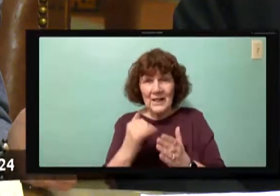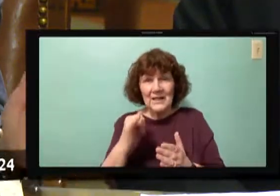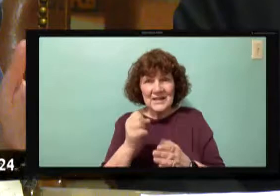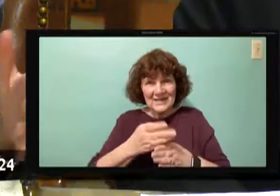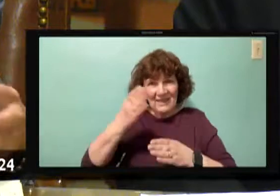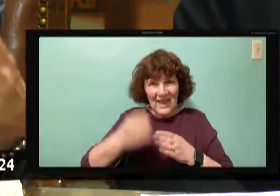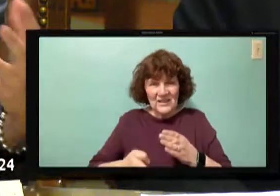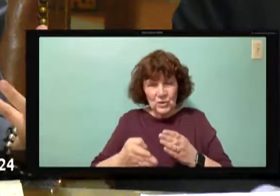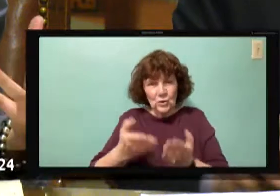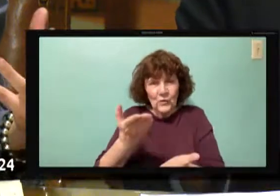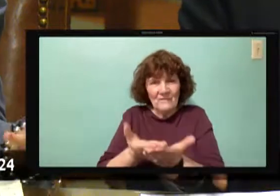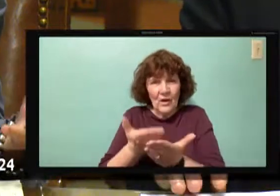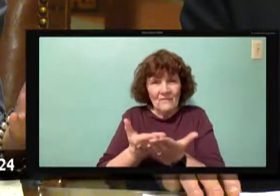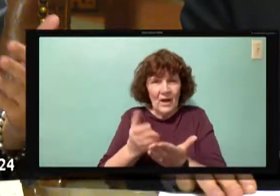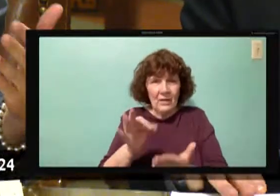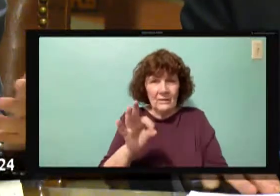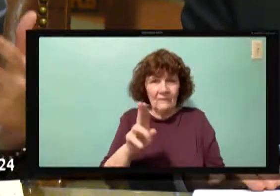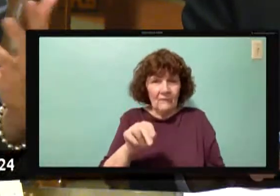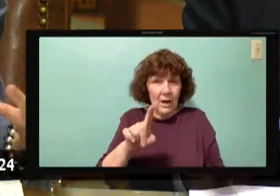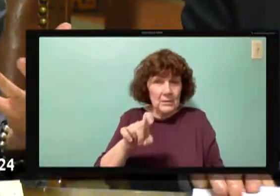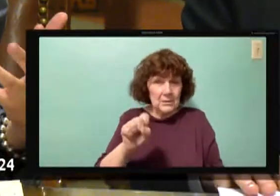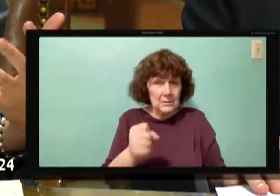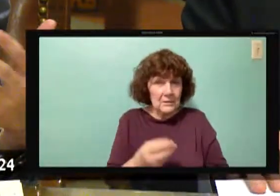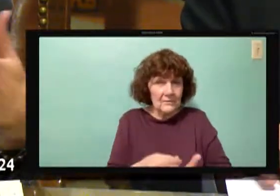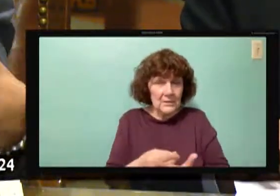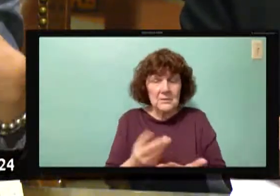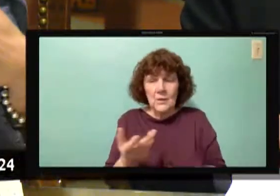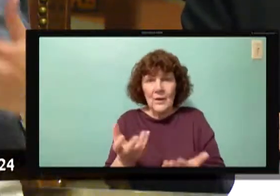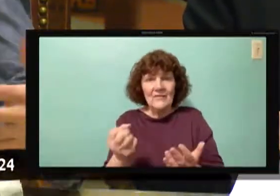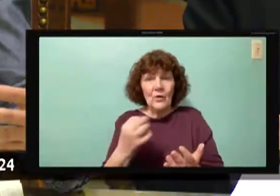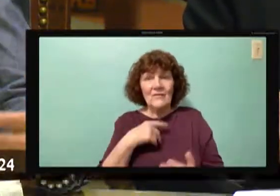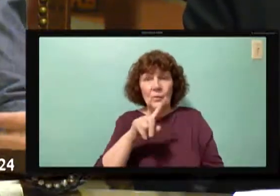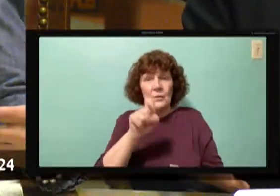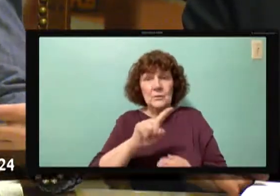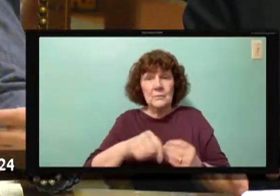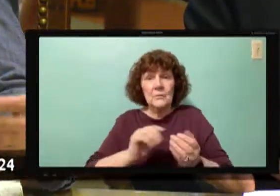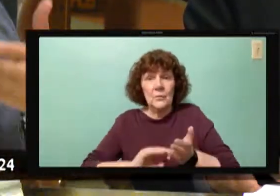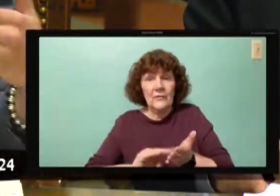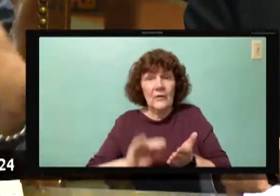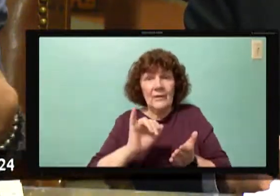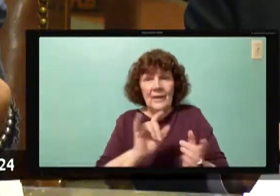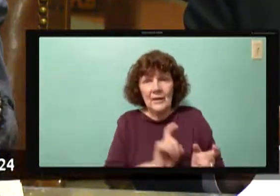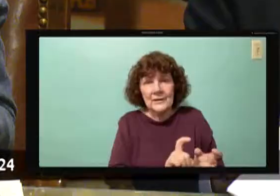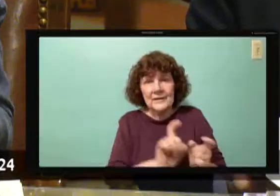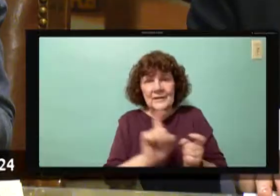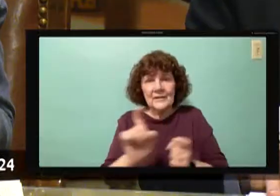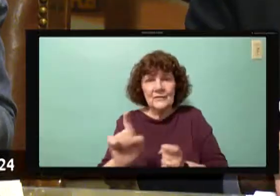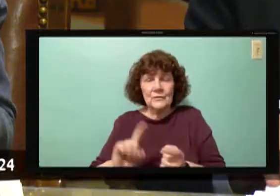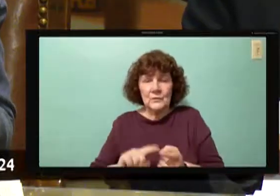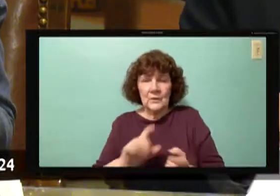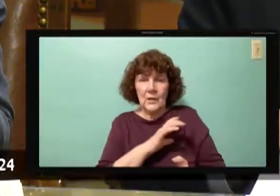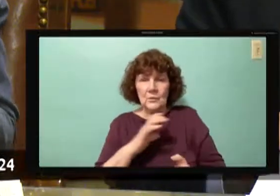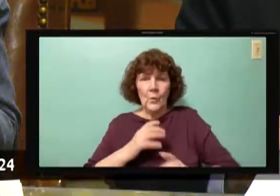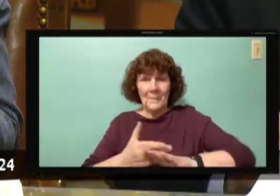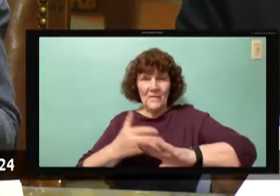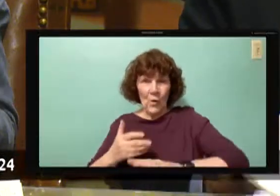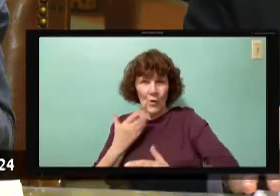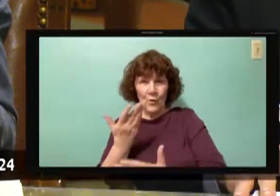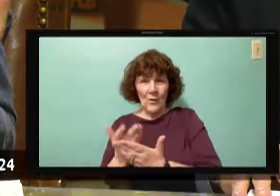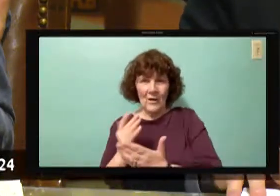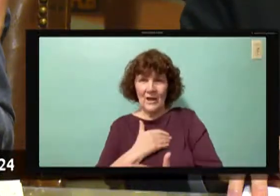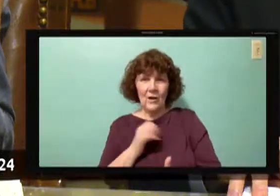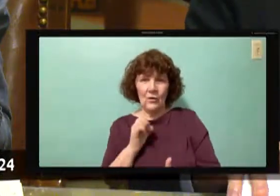funds. So when there are questions about a waiver, they actually go to council before they even make their way to our office.